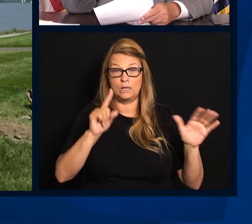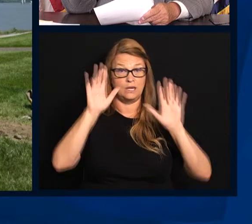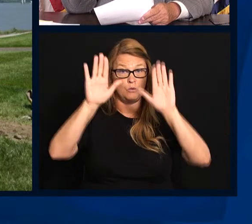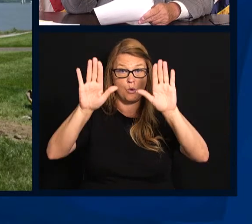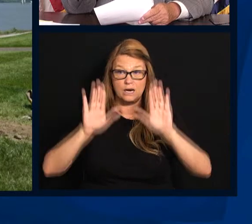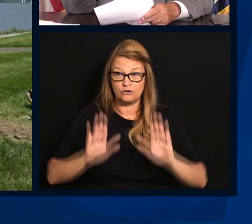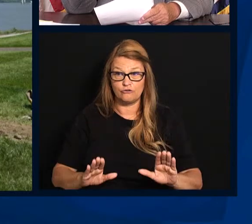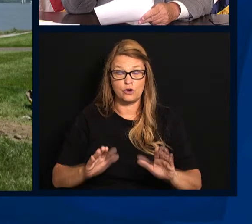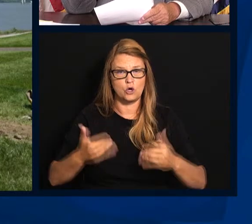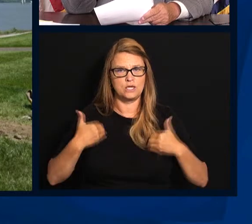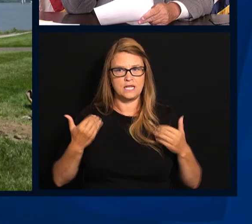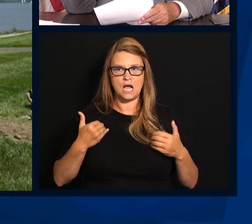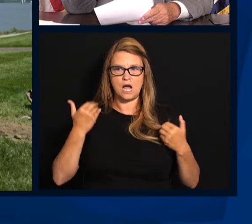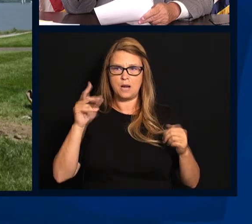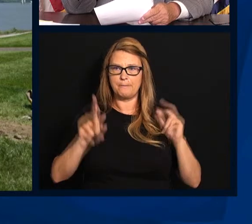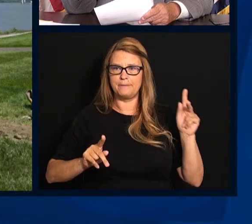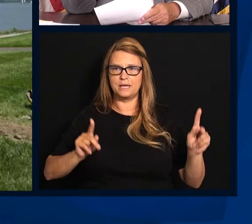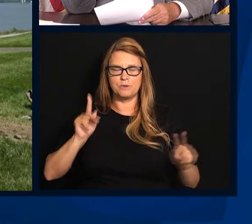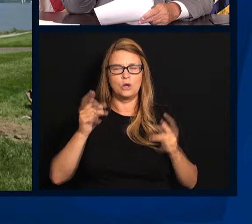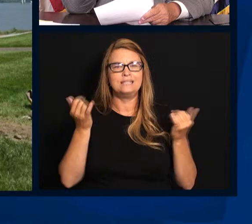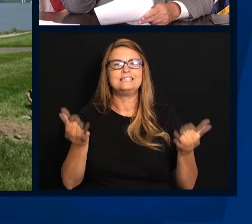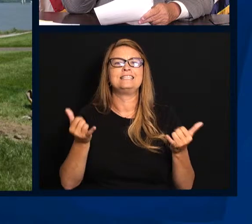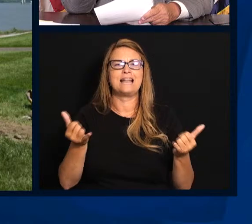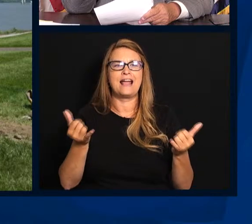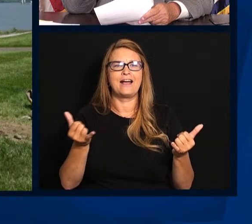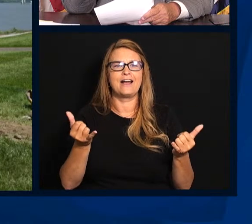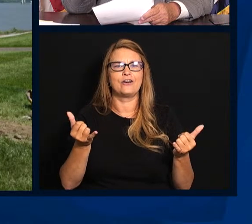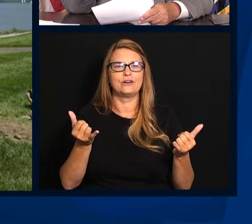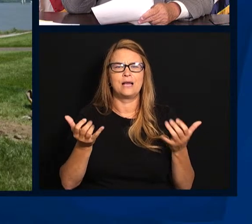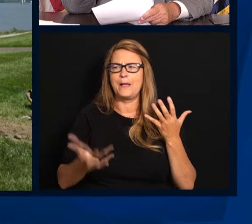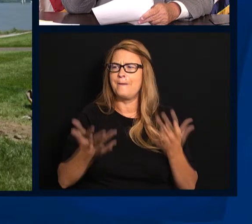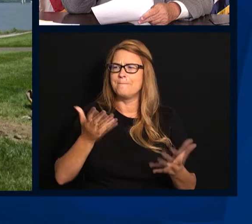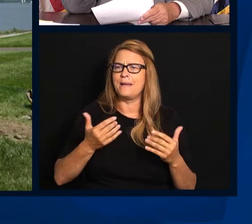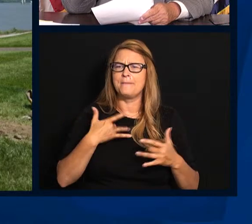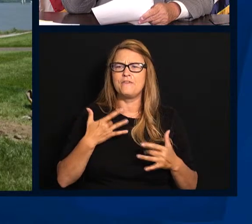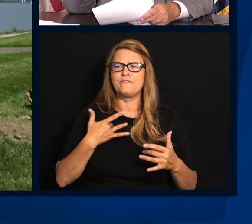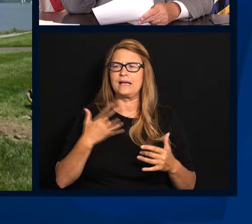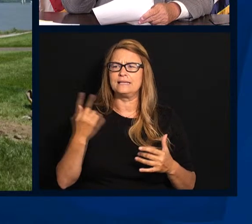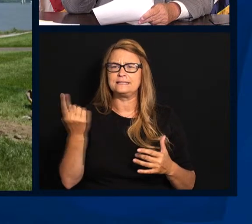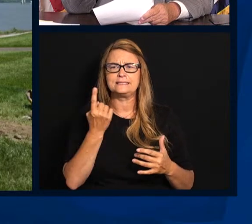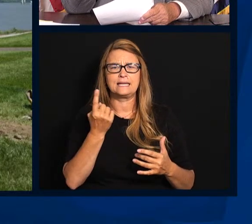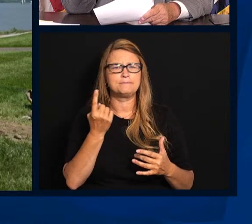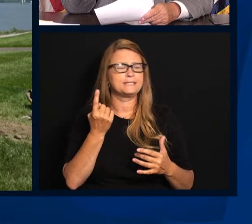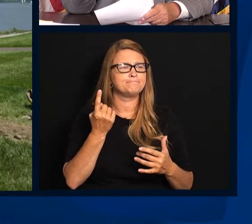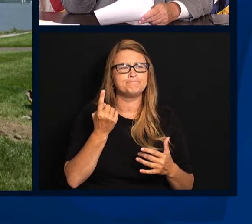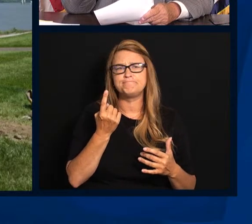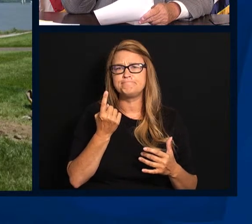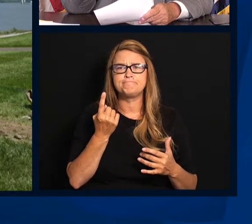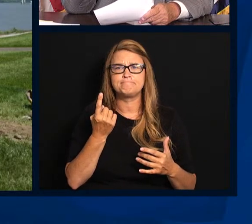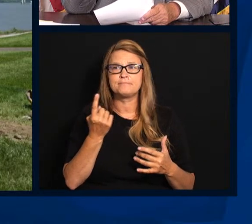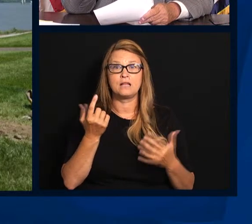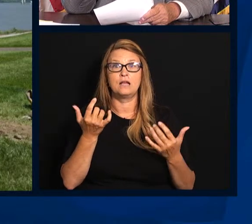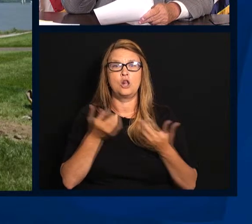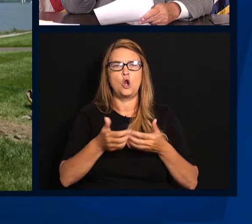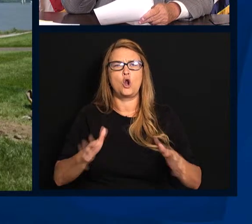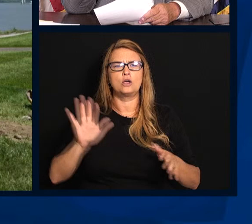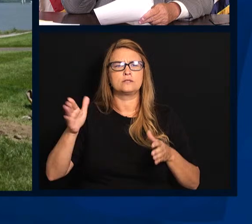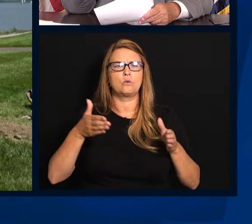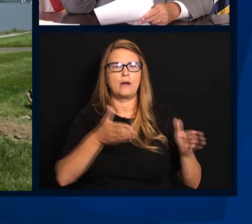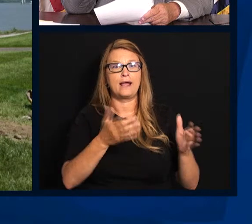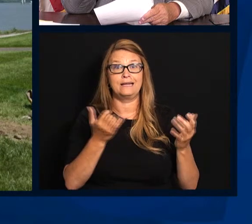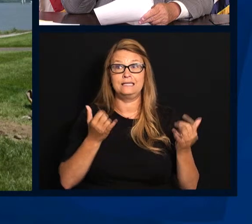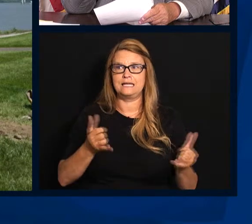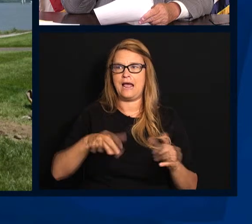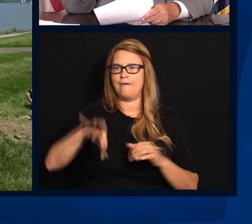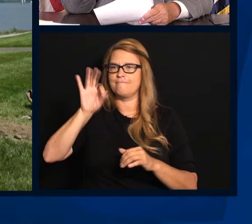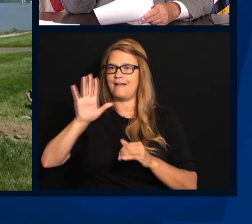wonderful young people that now, you know, maybe had a bump in the road and everything, and now they're getting ready to get off and